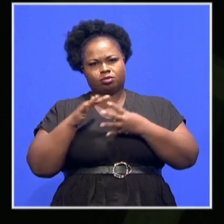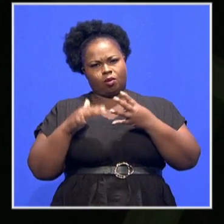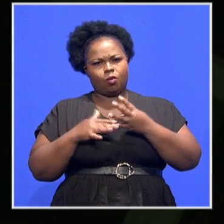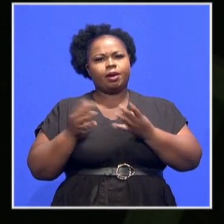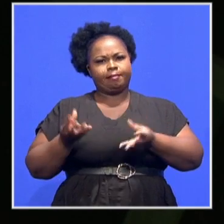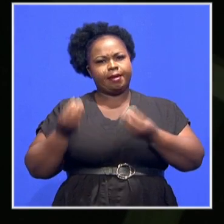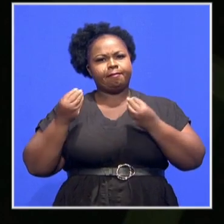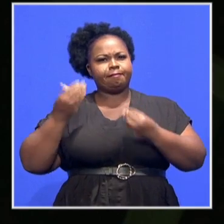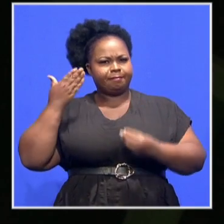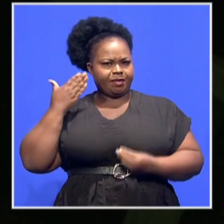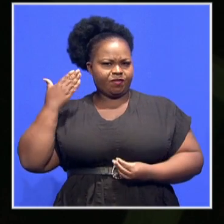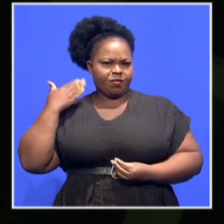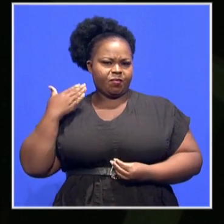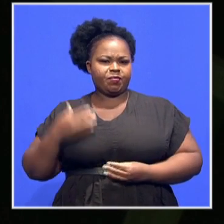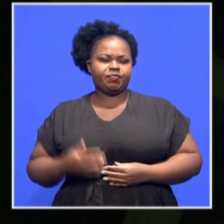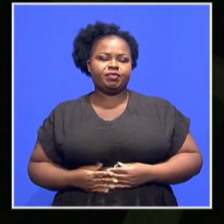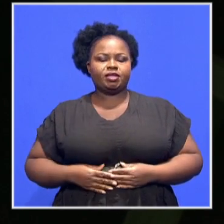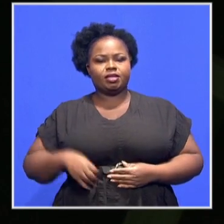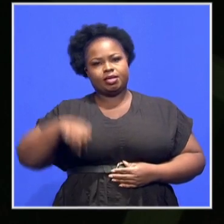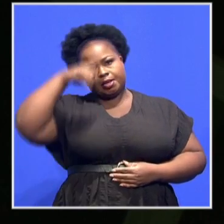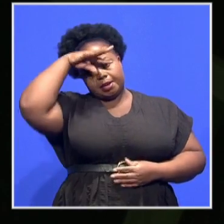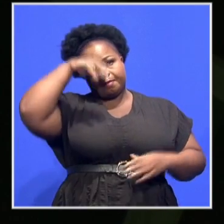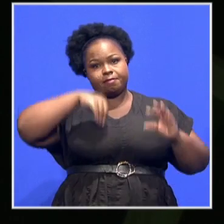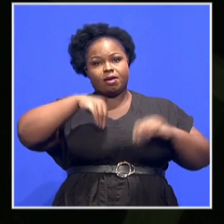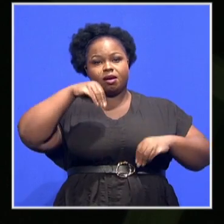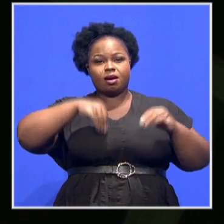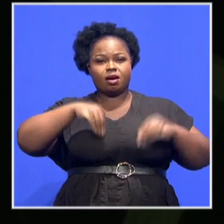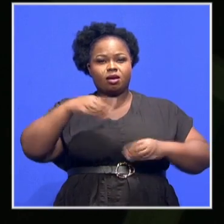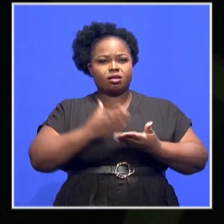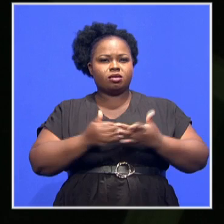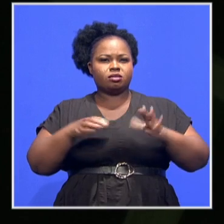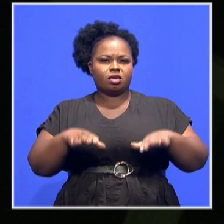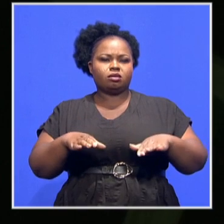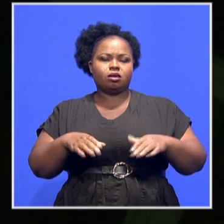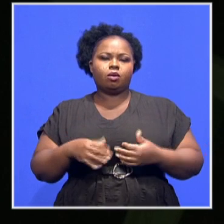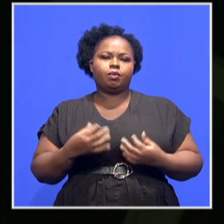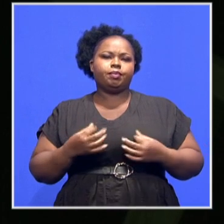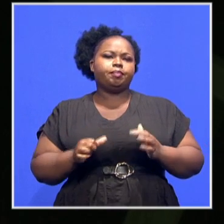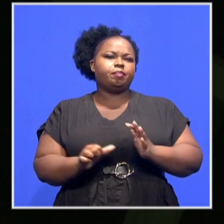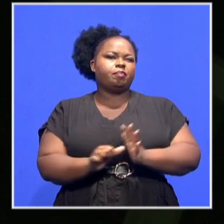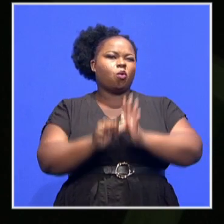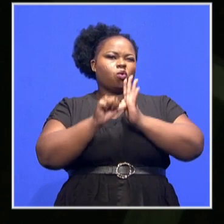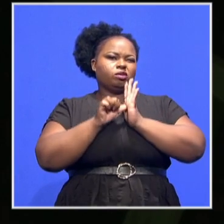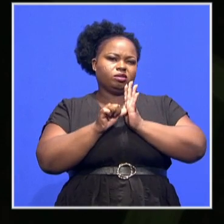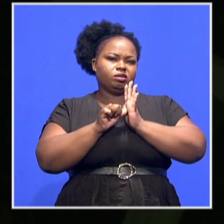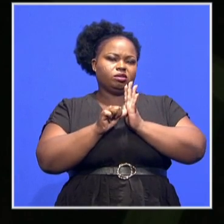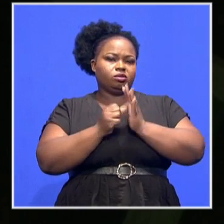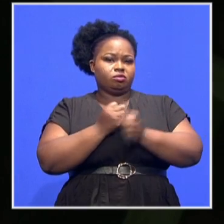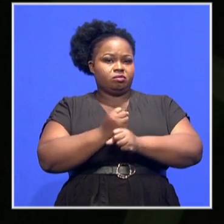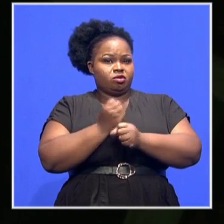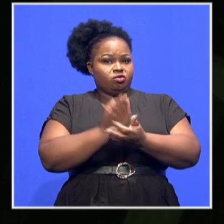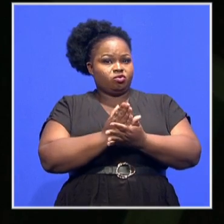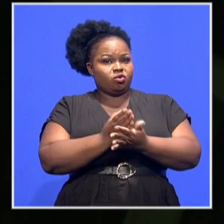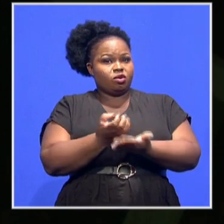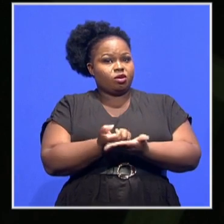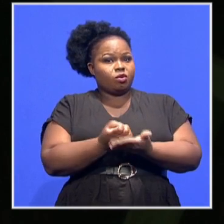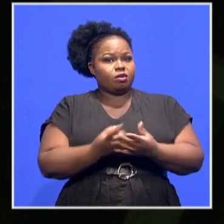discovered. The mining sector is an important contributor to the growth of our economy,